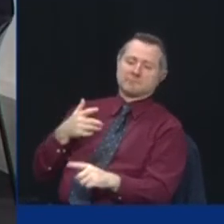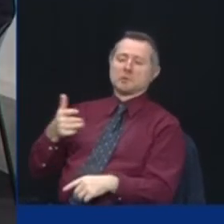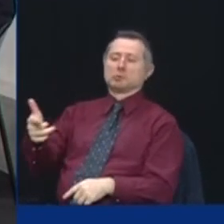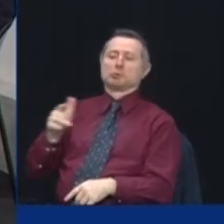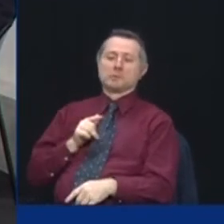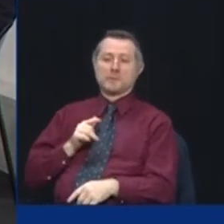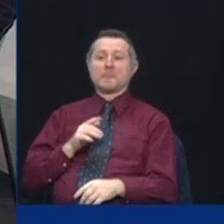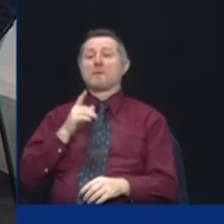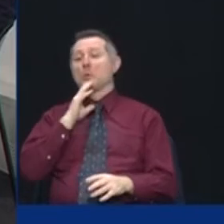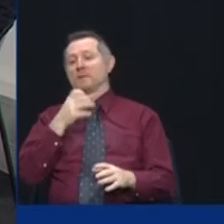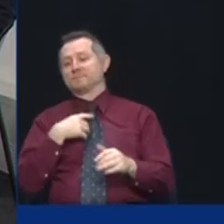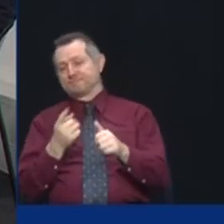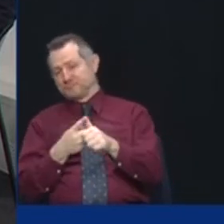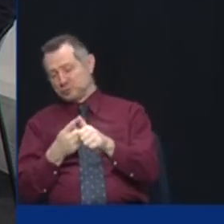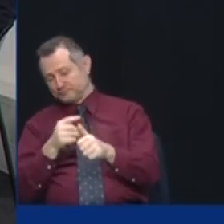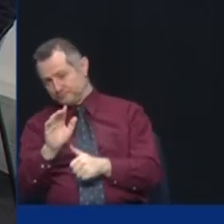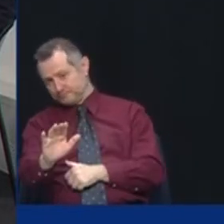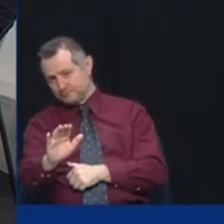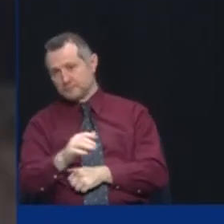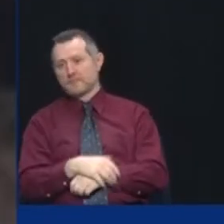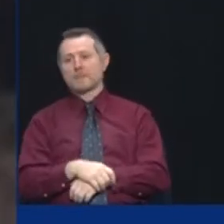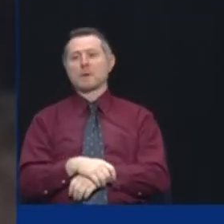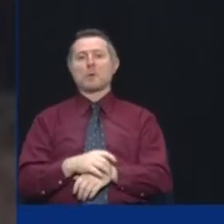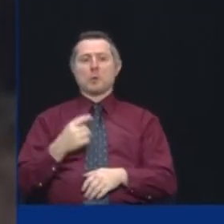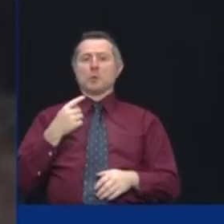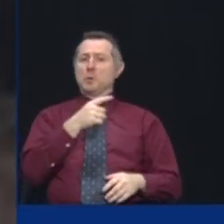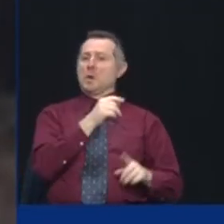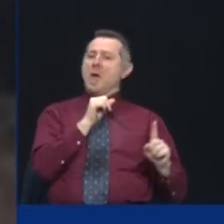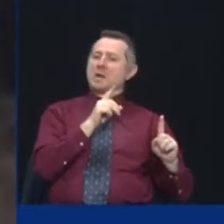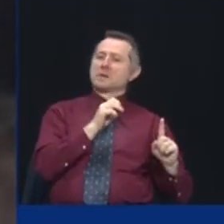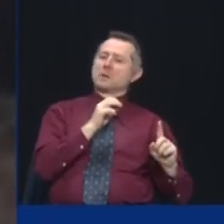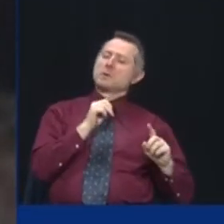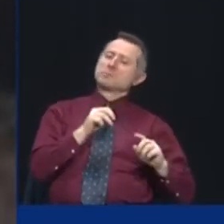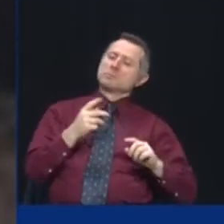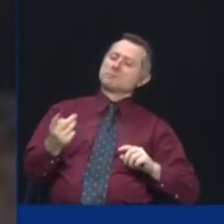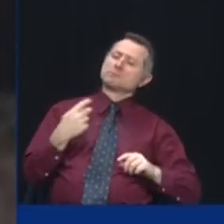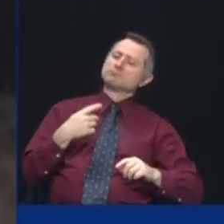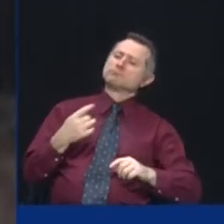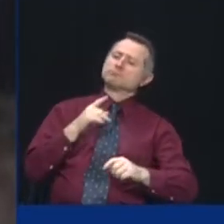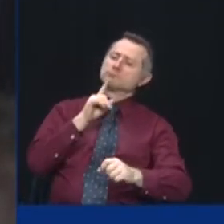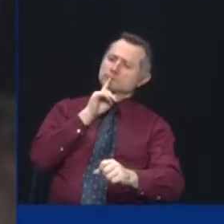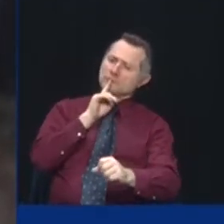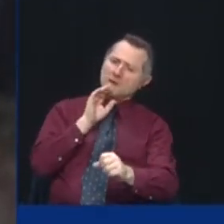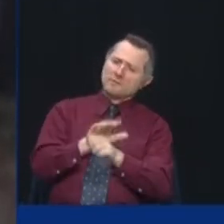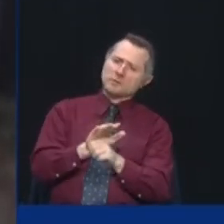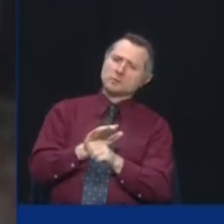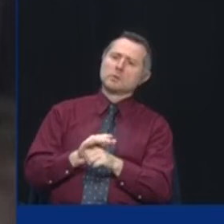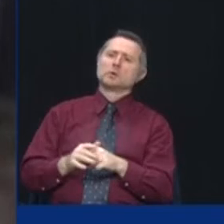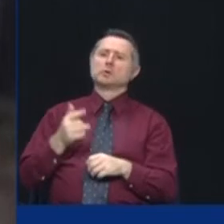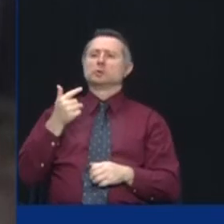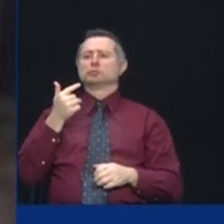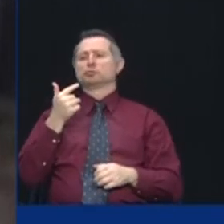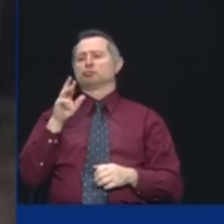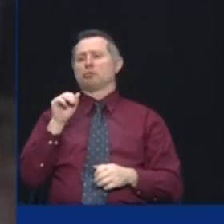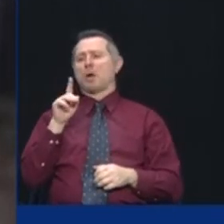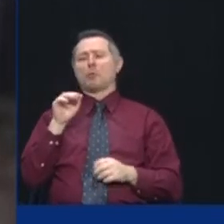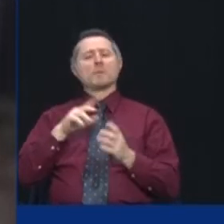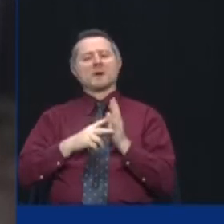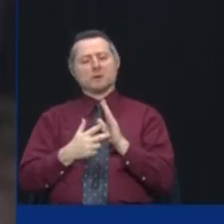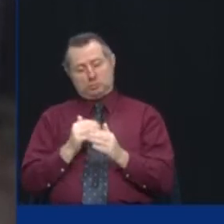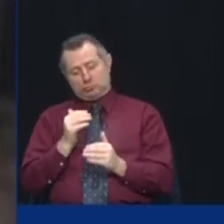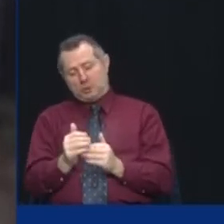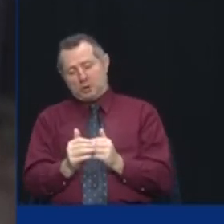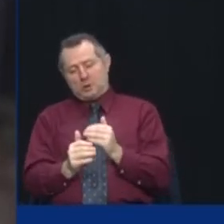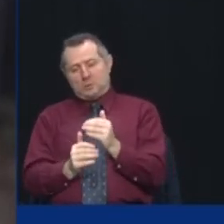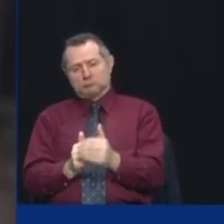of all, we are committed to a gradual reopening. So to that extent, you know, we are